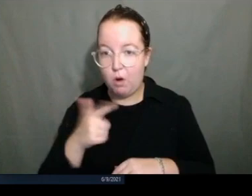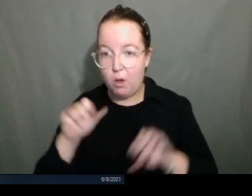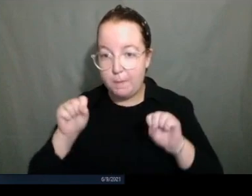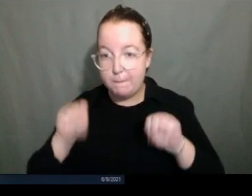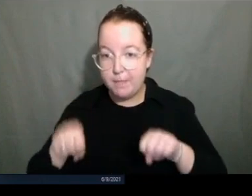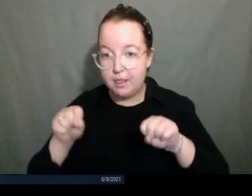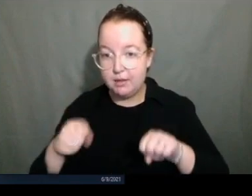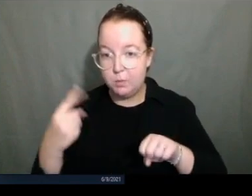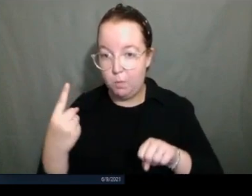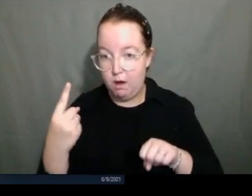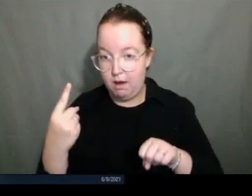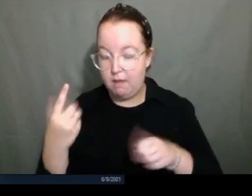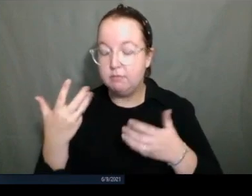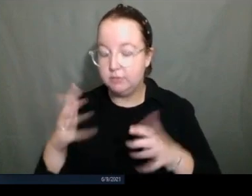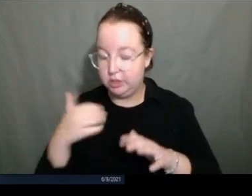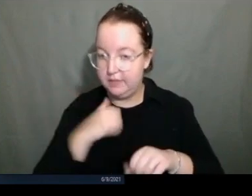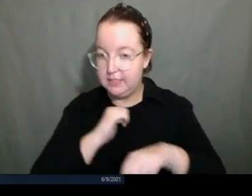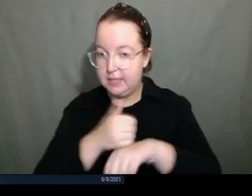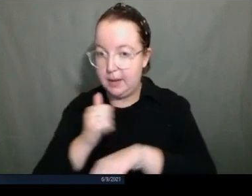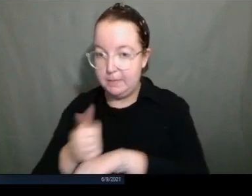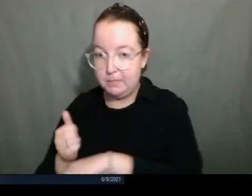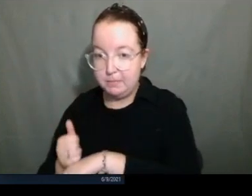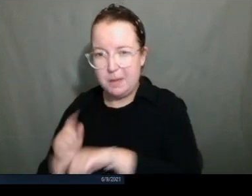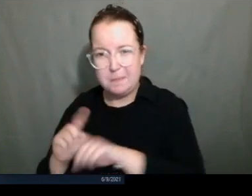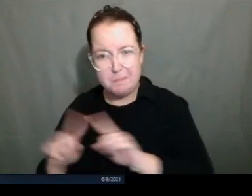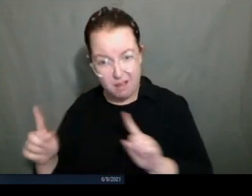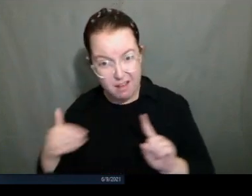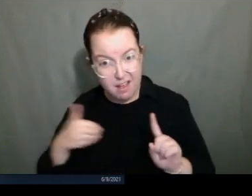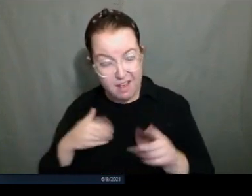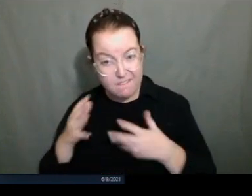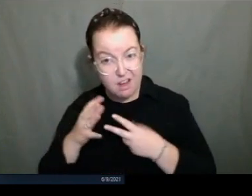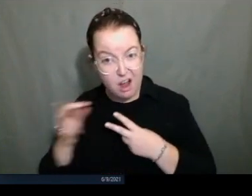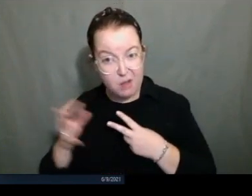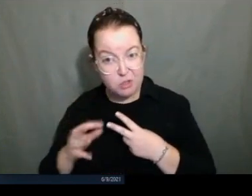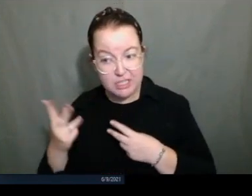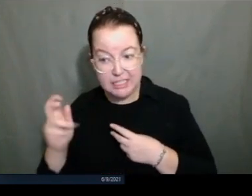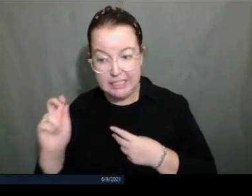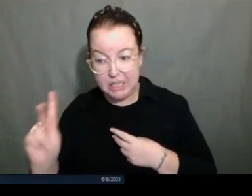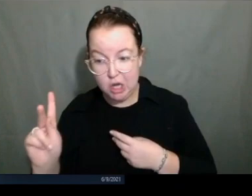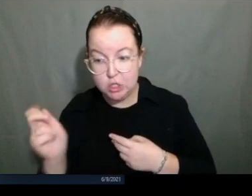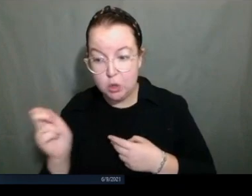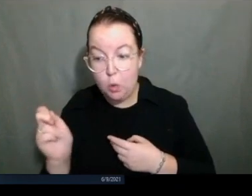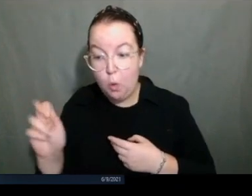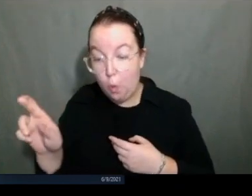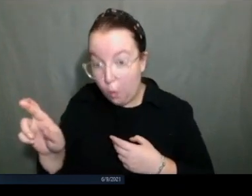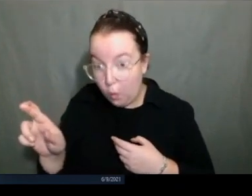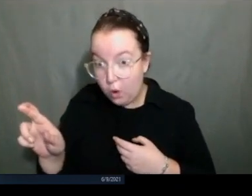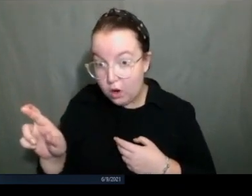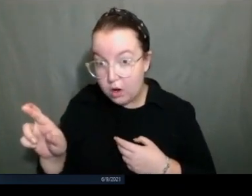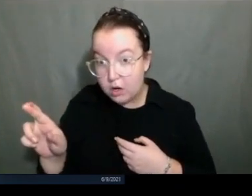site. They have the option of using, at those kiosks, they can use their